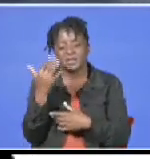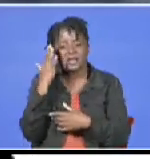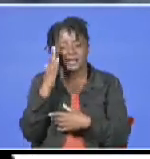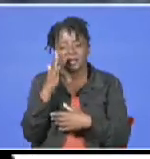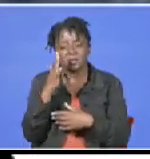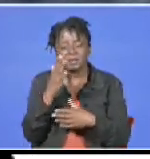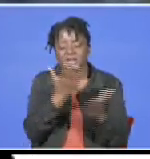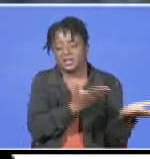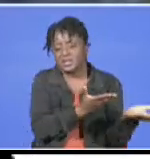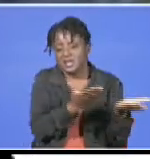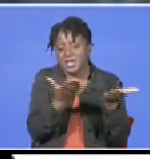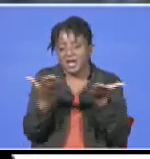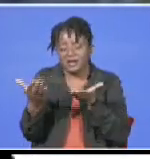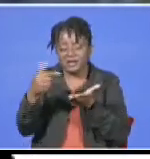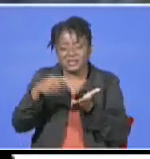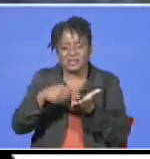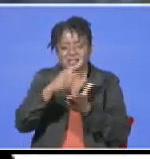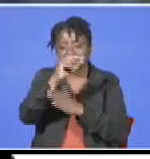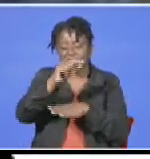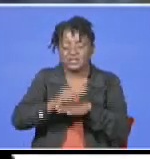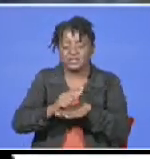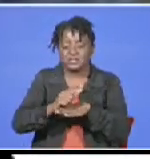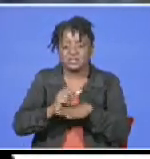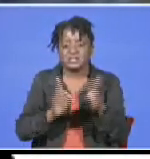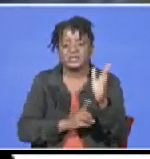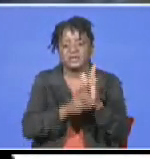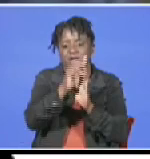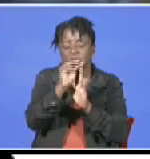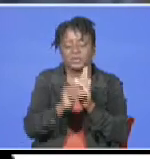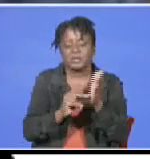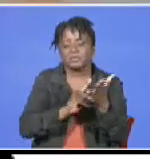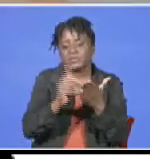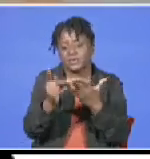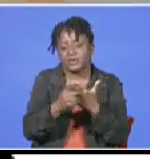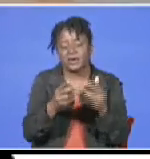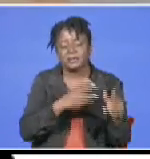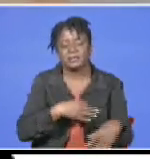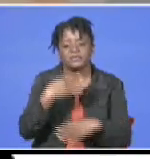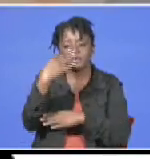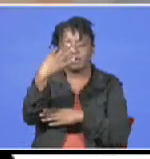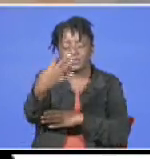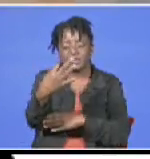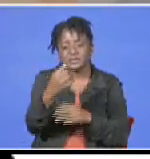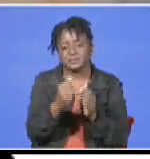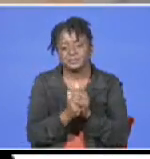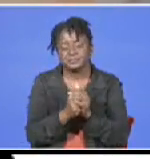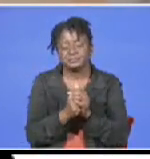ones who carry this national development program and project forward. Crystal Darling, ZNS Network News.